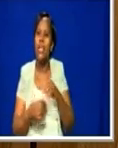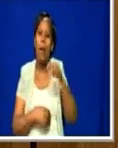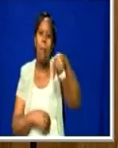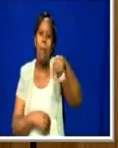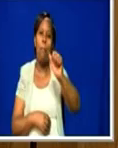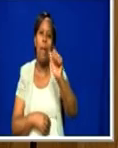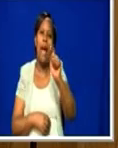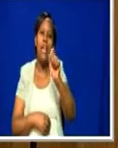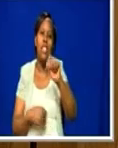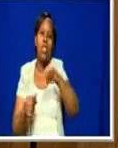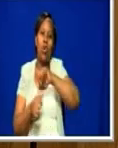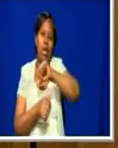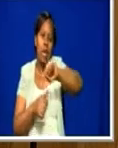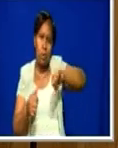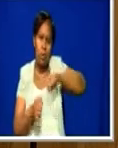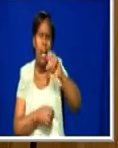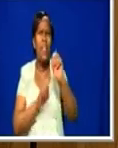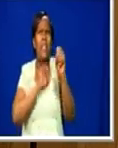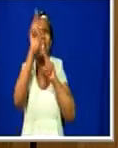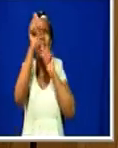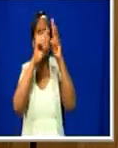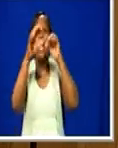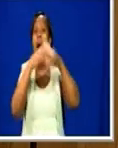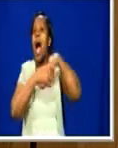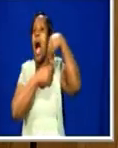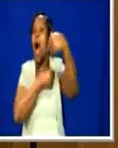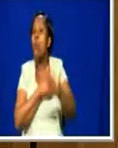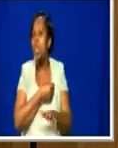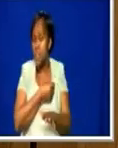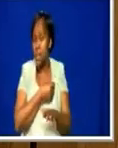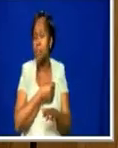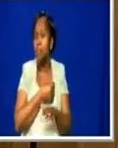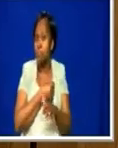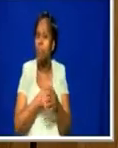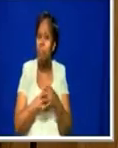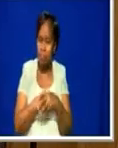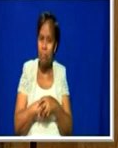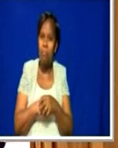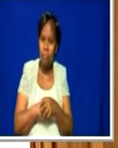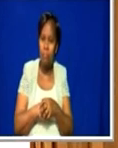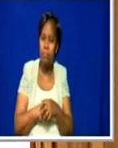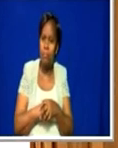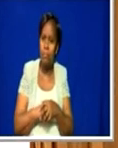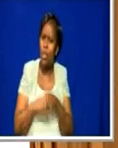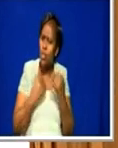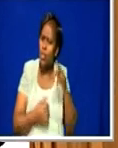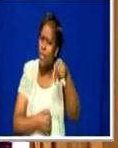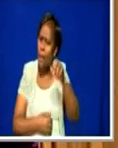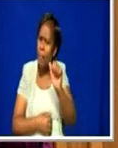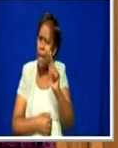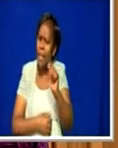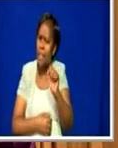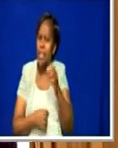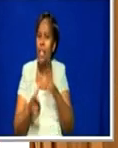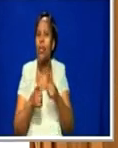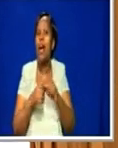planets going around, while the other stars are outside of that. So there are planets and then we have a